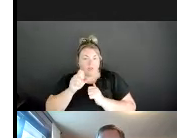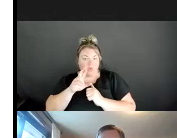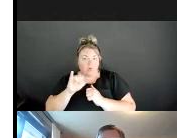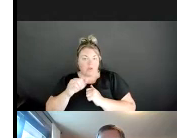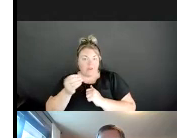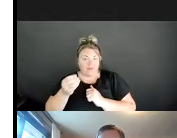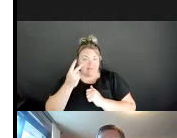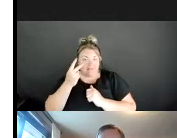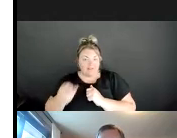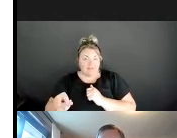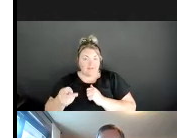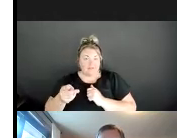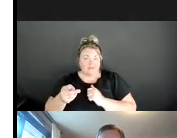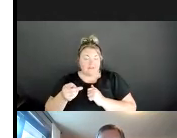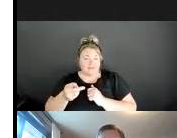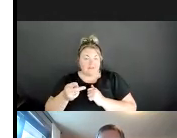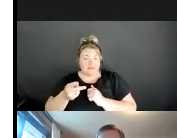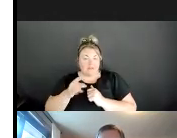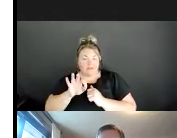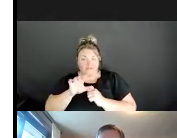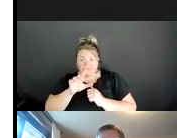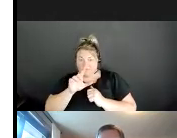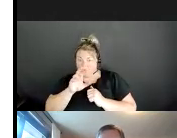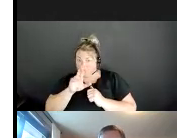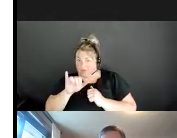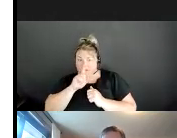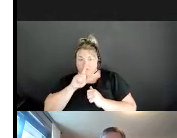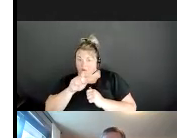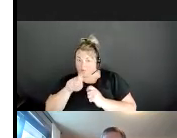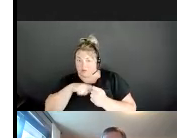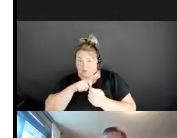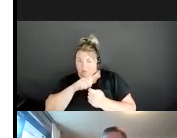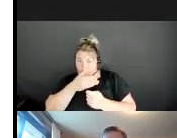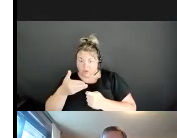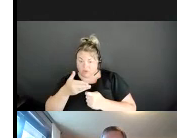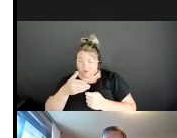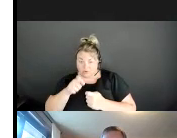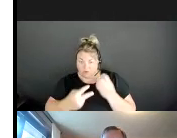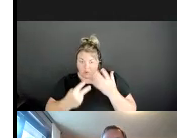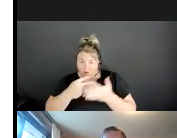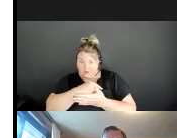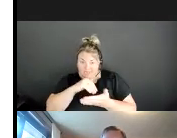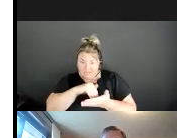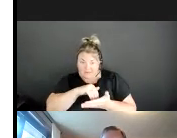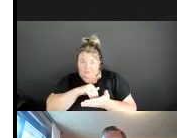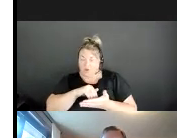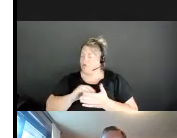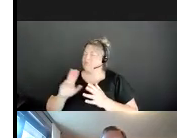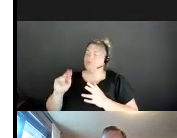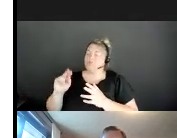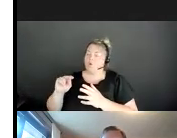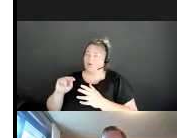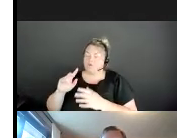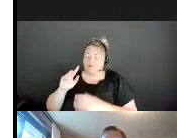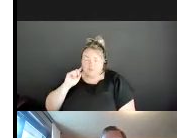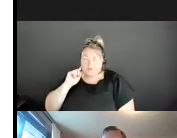there a particular question, Lori, that you had that we should go back over? No, I don't feel like you need to go back over it because I was Okay. reading, but it was just, I